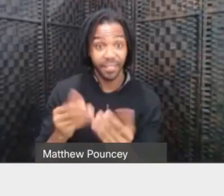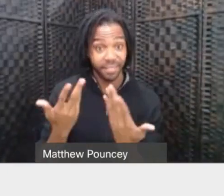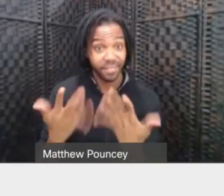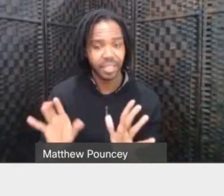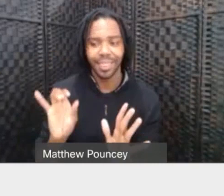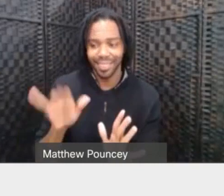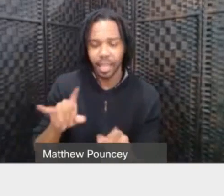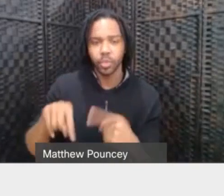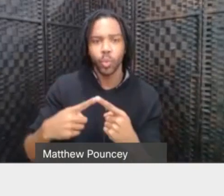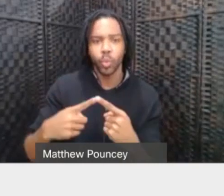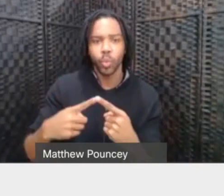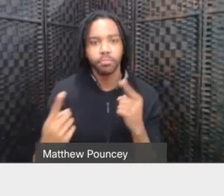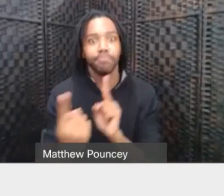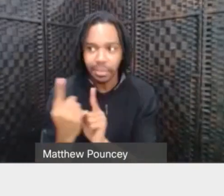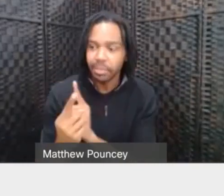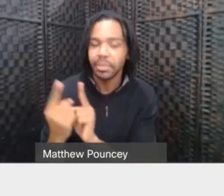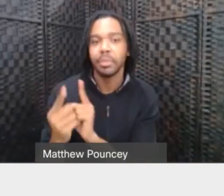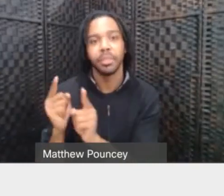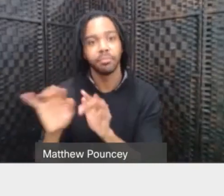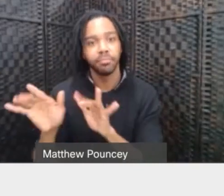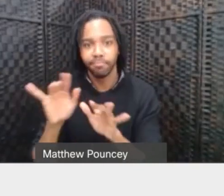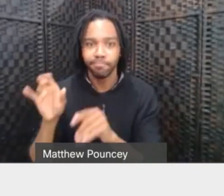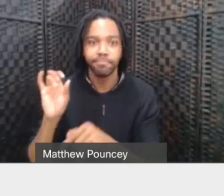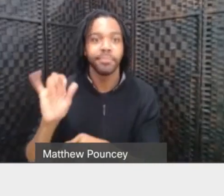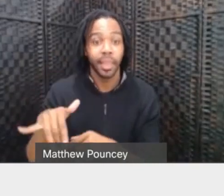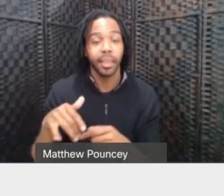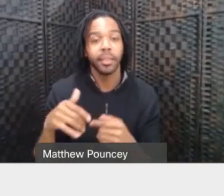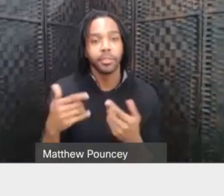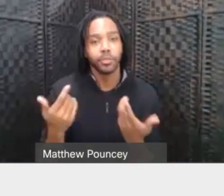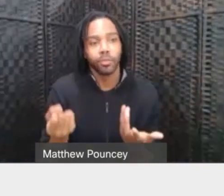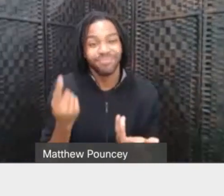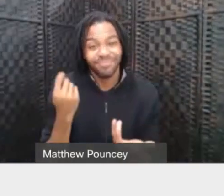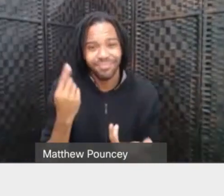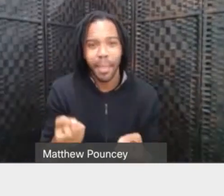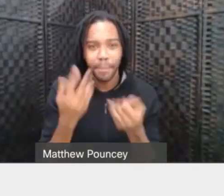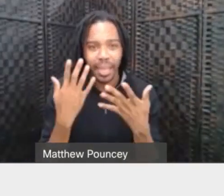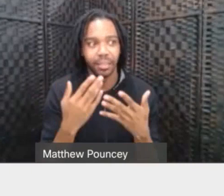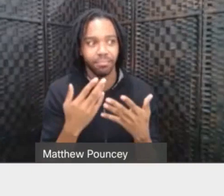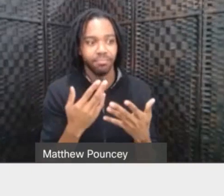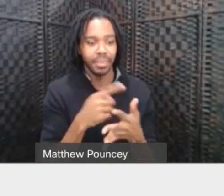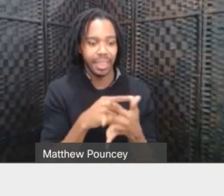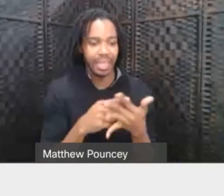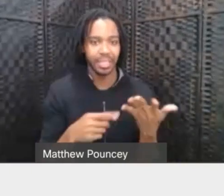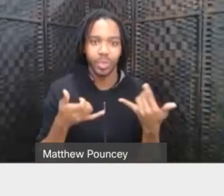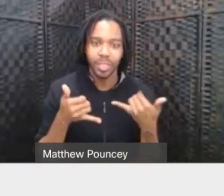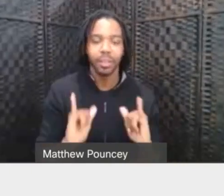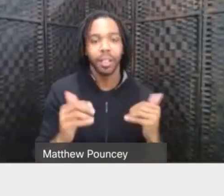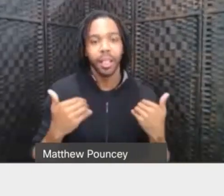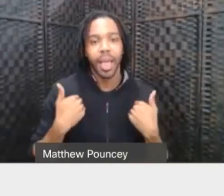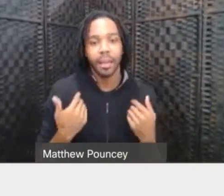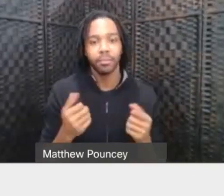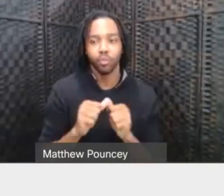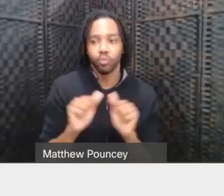meet people and speak with them. So we are still, for many of these things, in a remote status, even though we are all here at